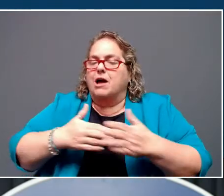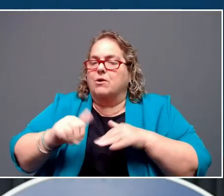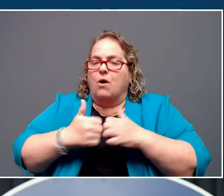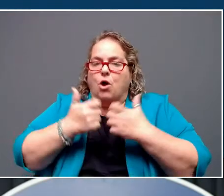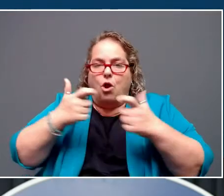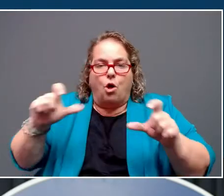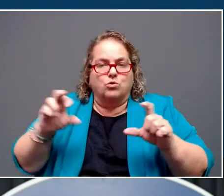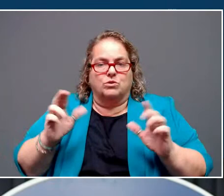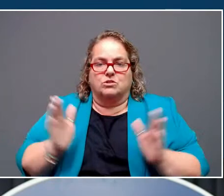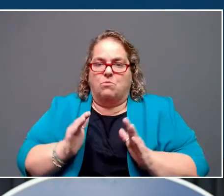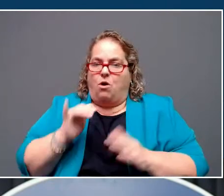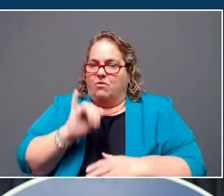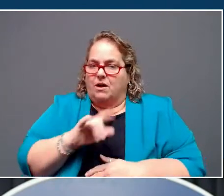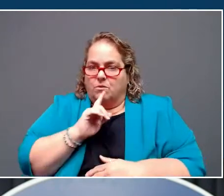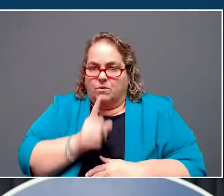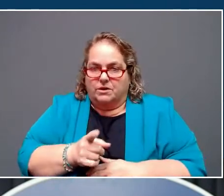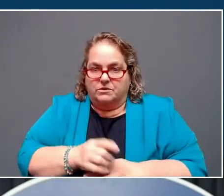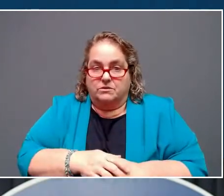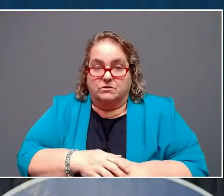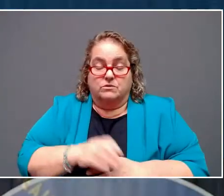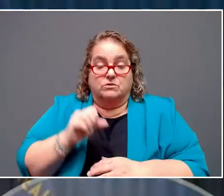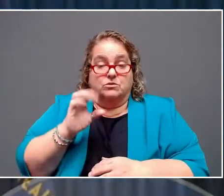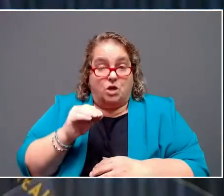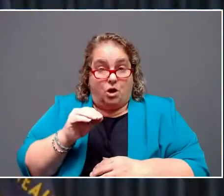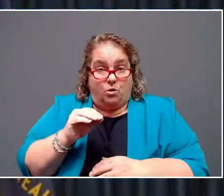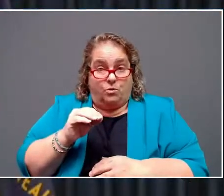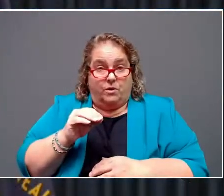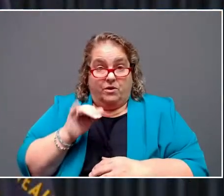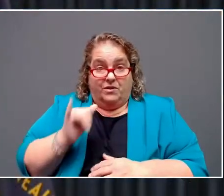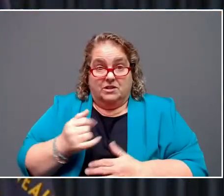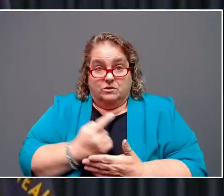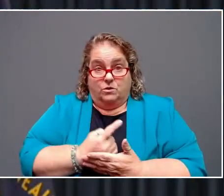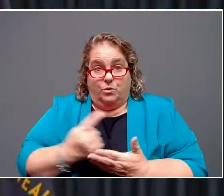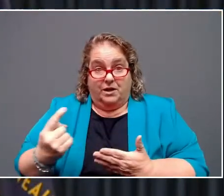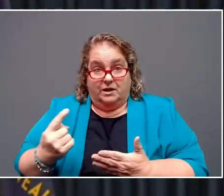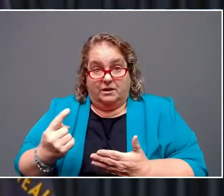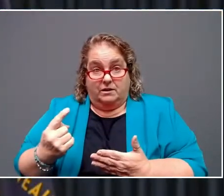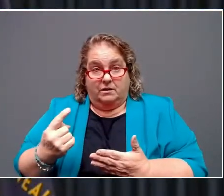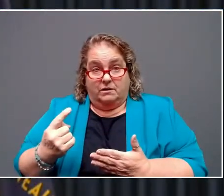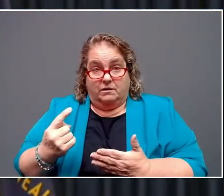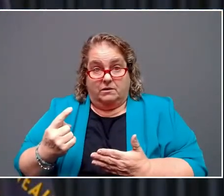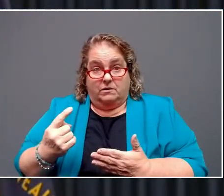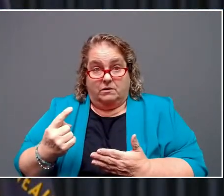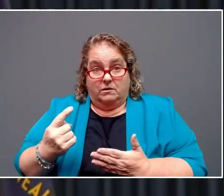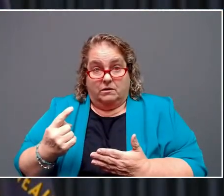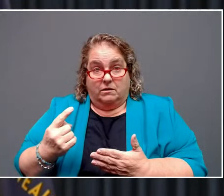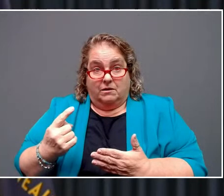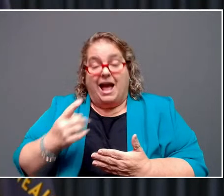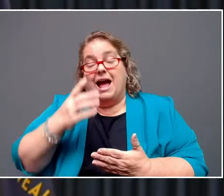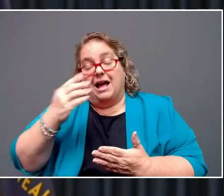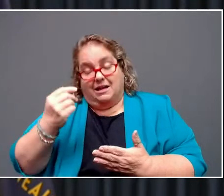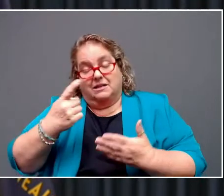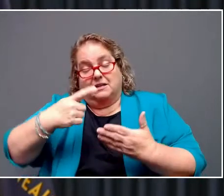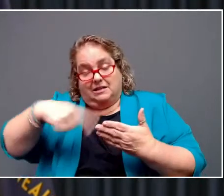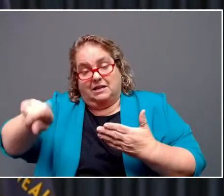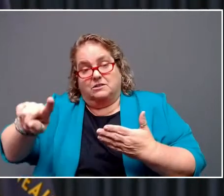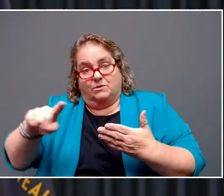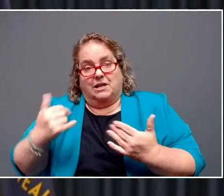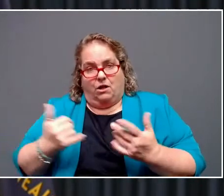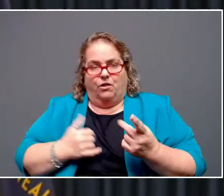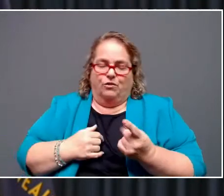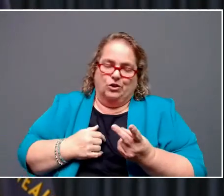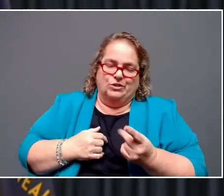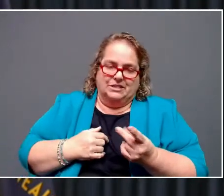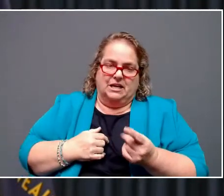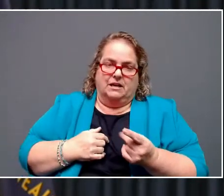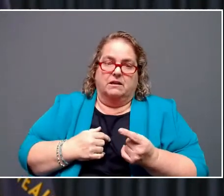was. So we think this week we're going to be getting out and into next week. This is Thursday. Over the coming